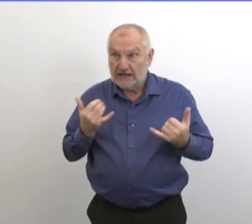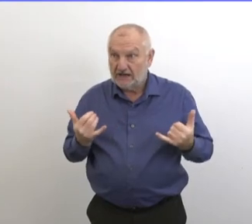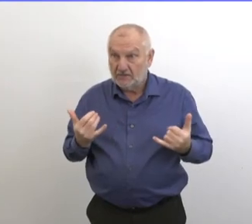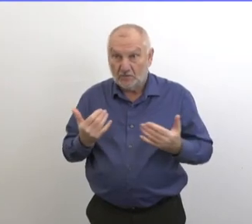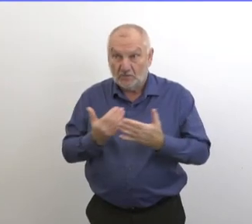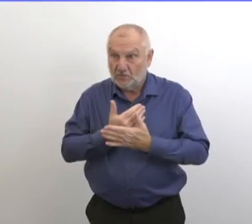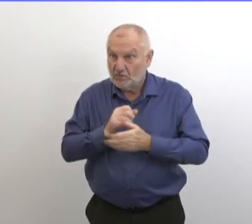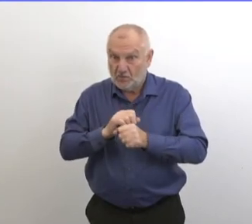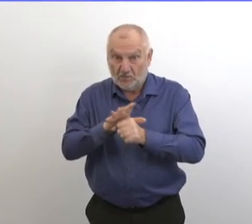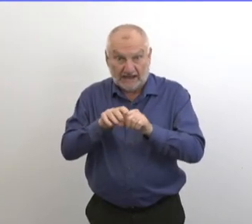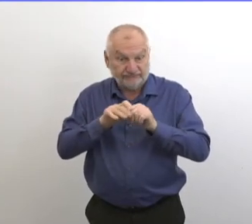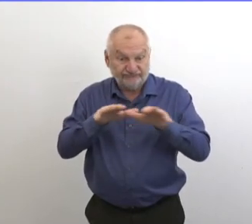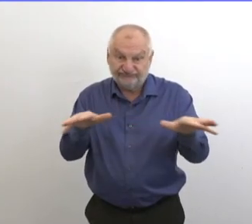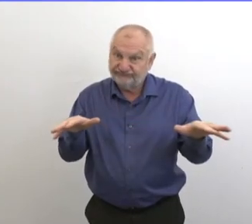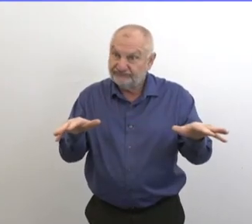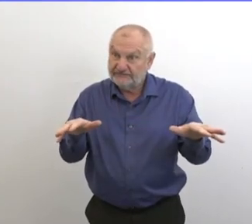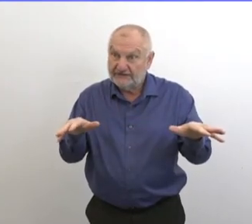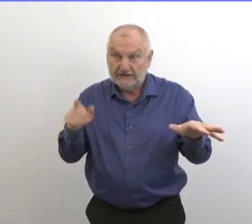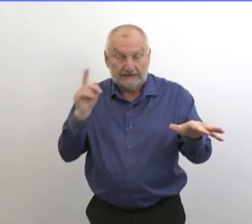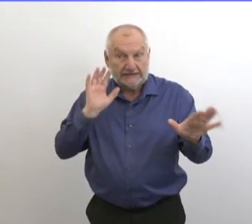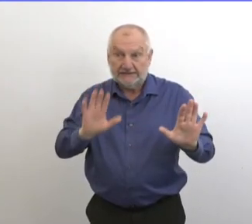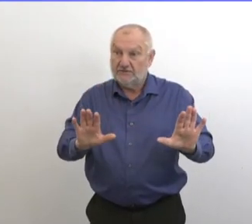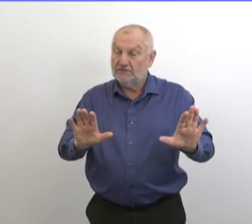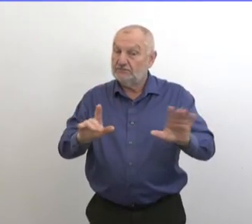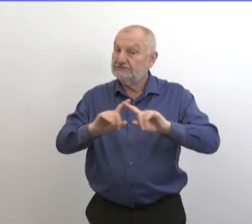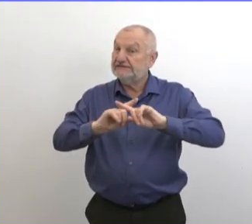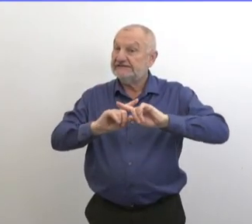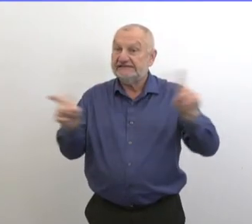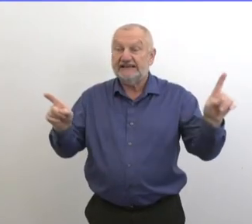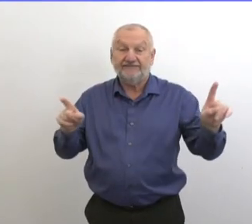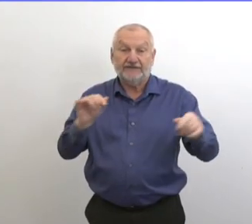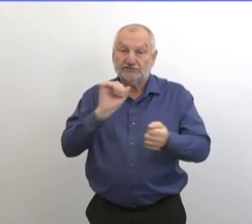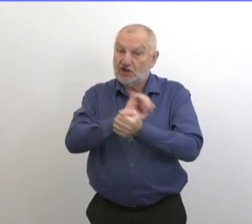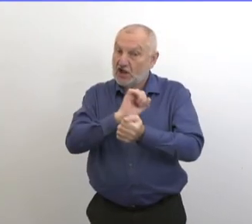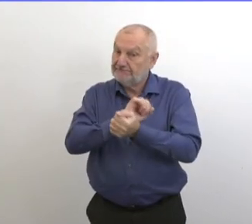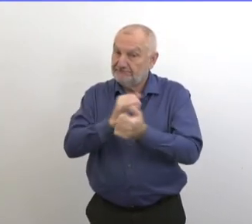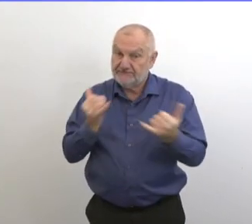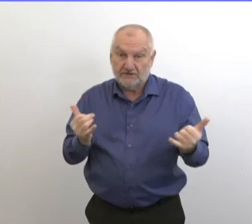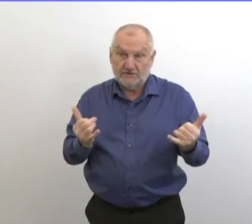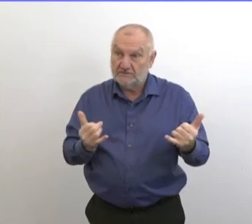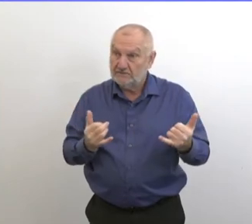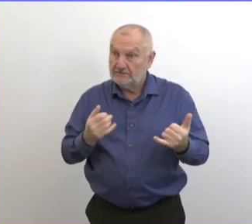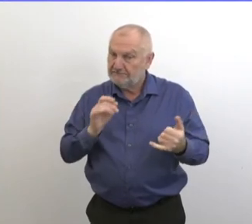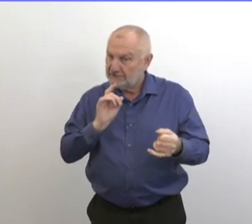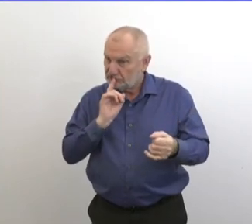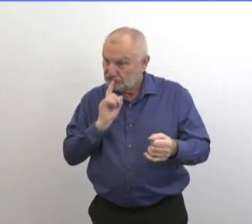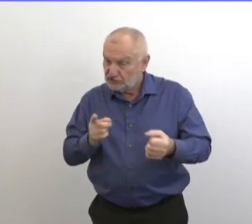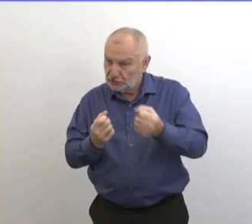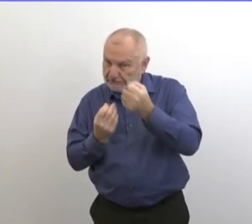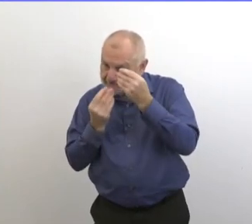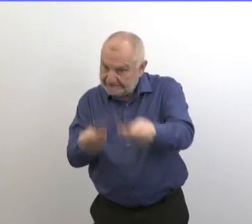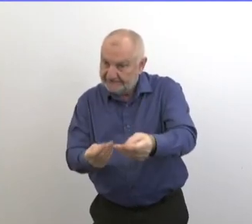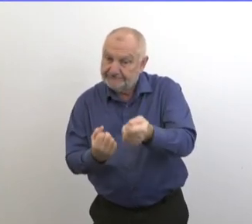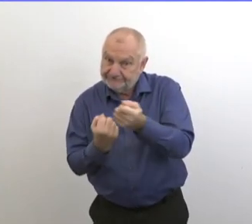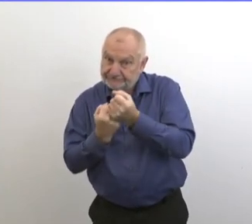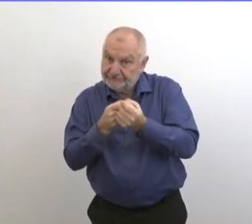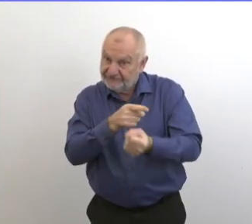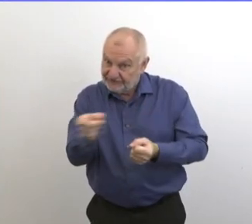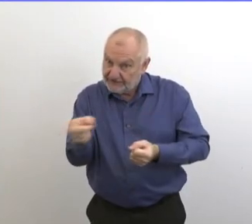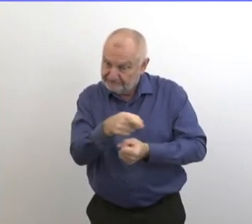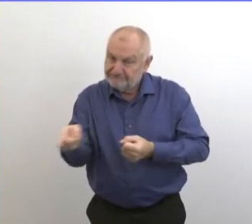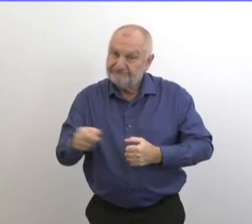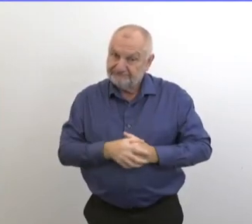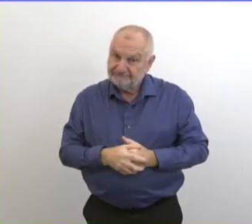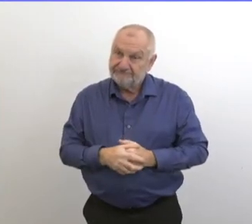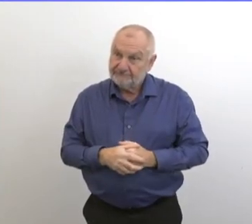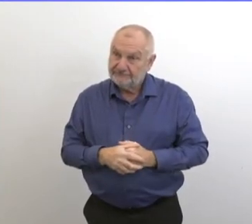virus that's circulating. And so we want to ensure they have the supports that they need to work in the environments